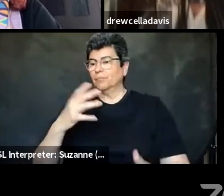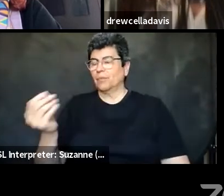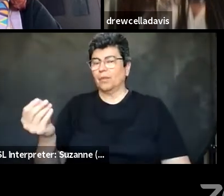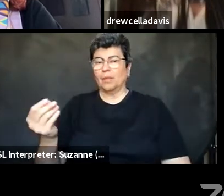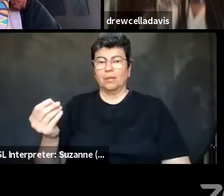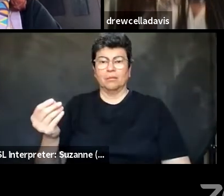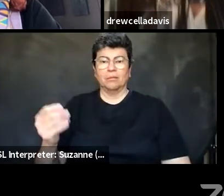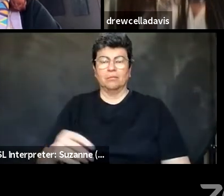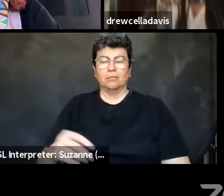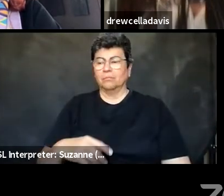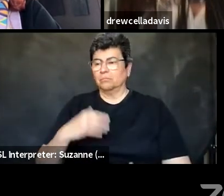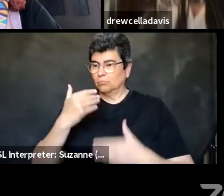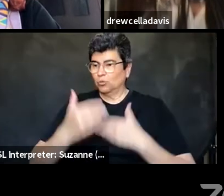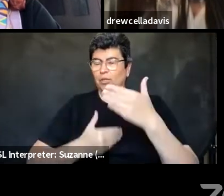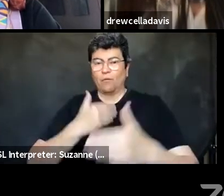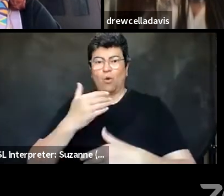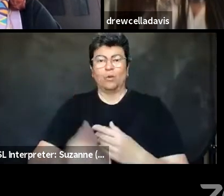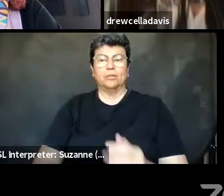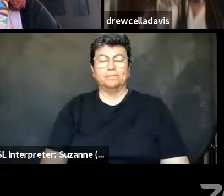and pushing forward.